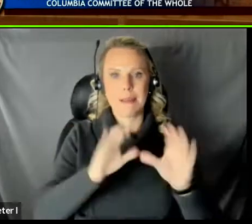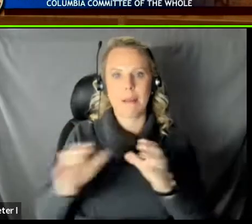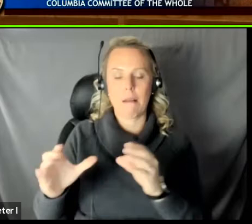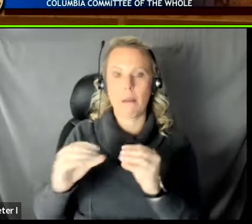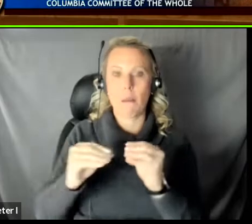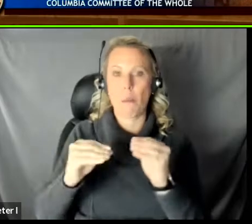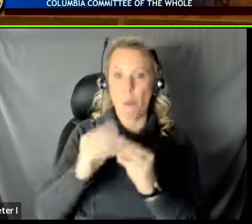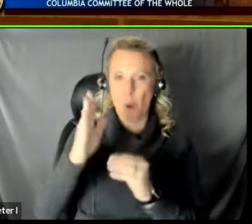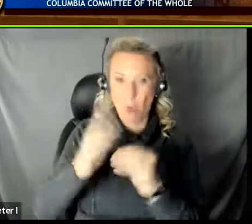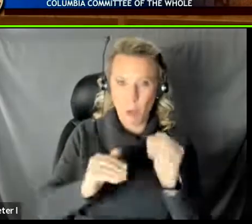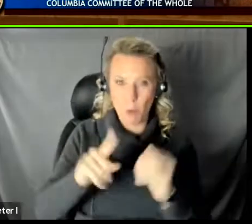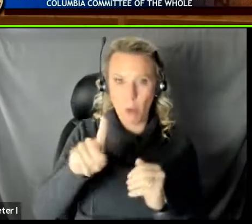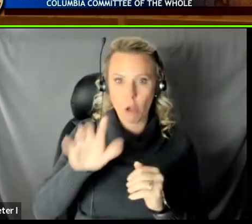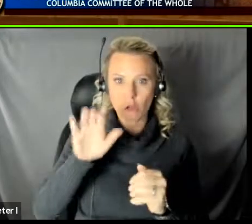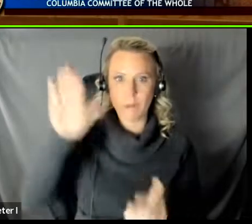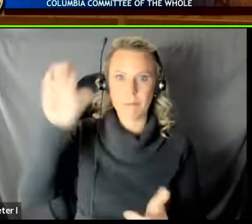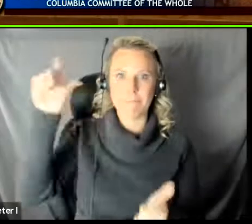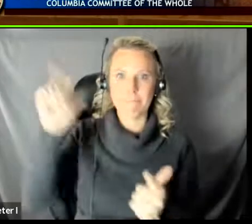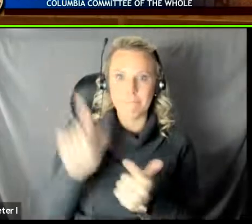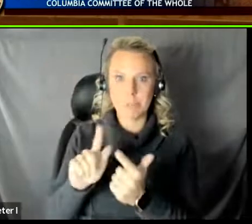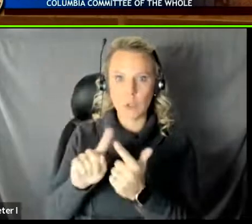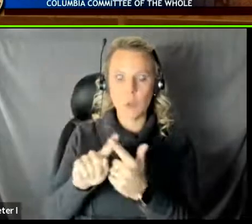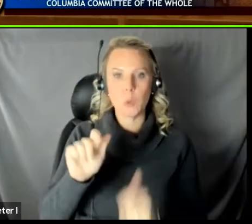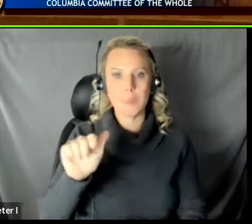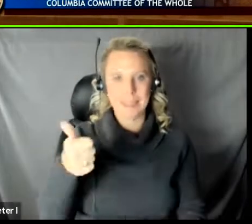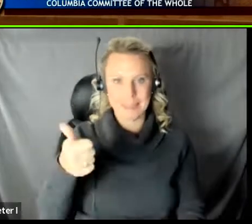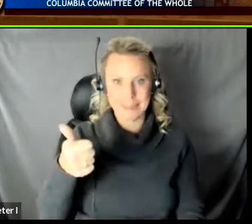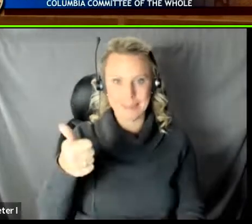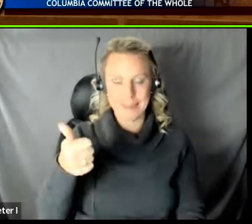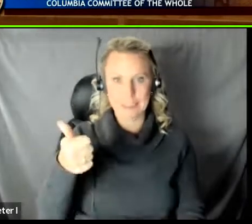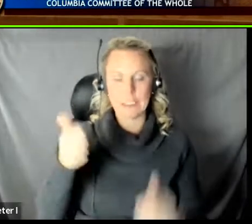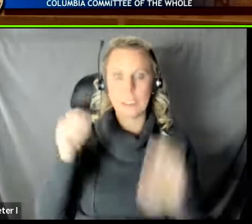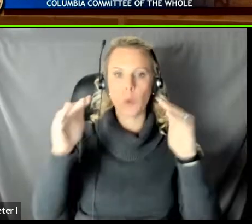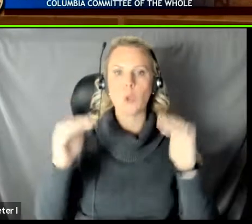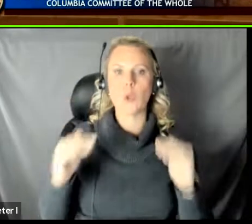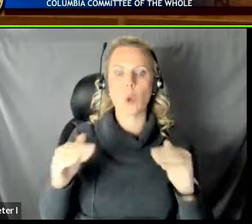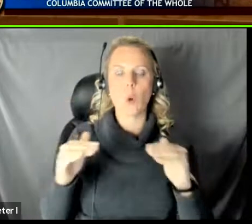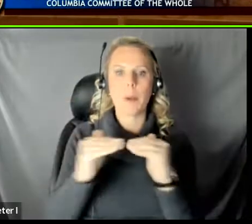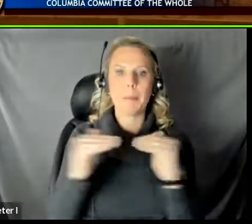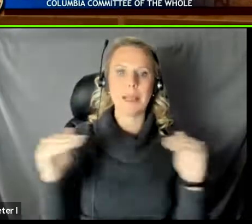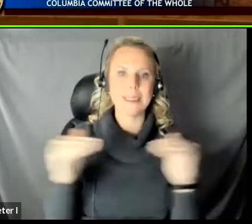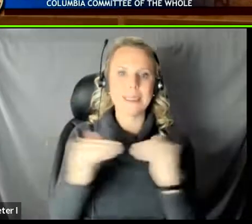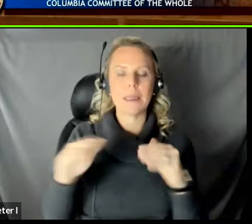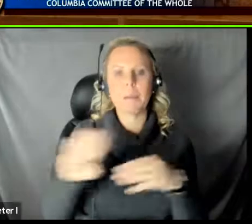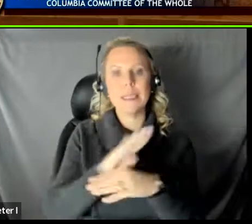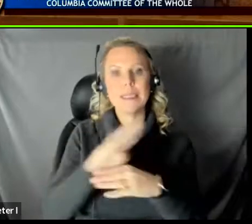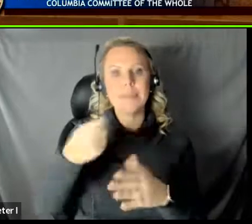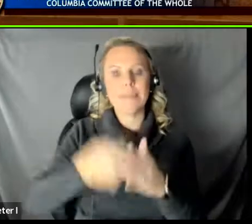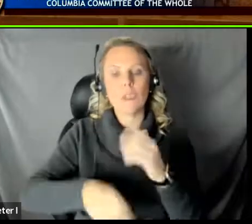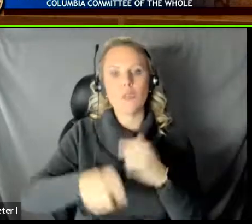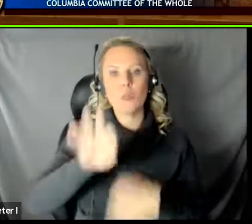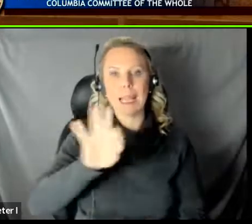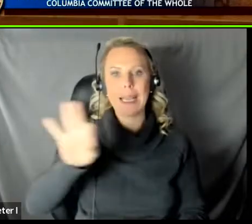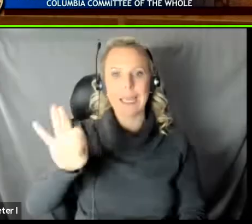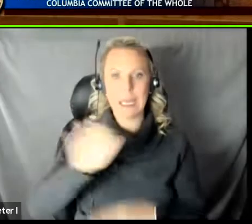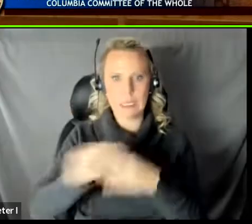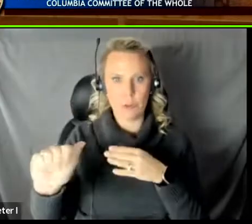100 to 10. It would lower initial basic business license fees to